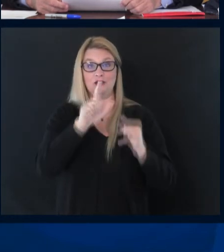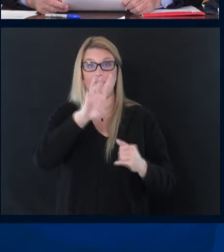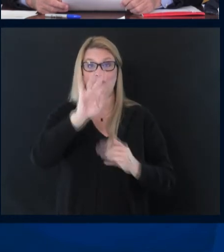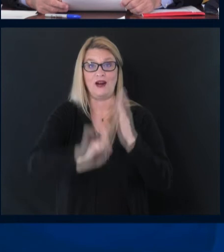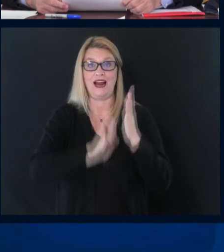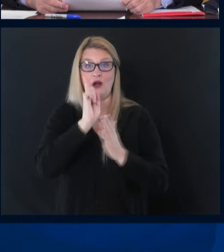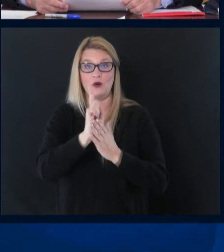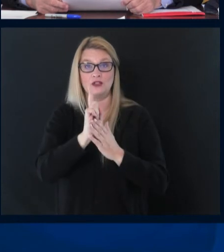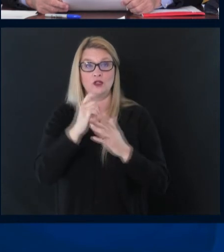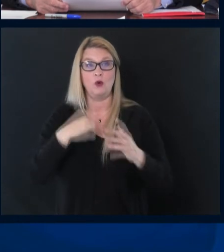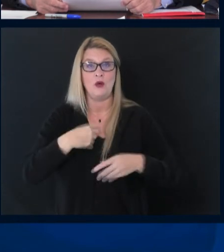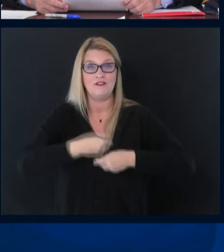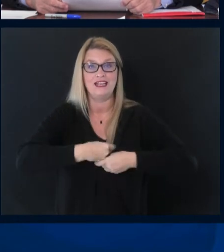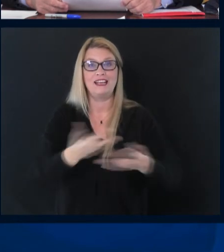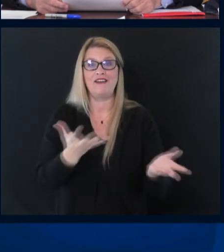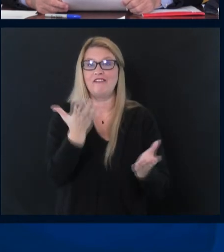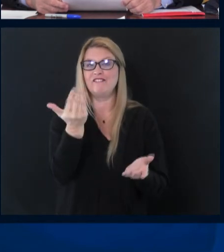administered